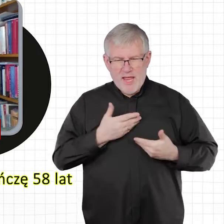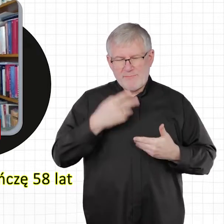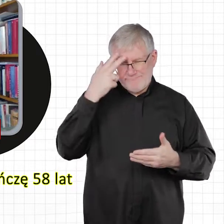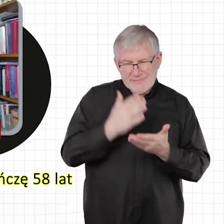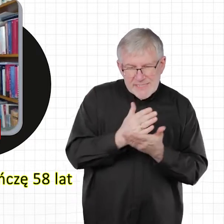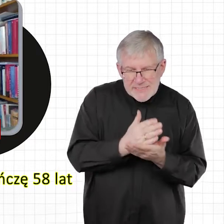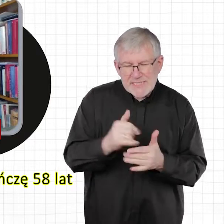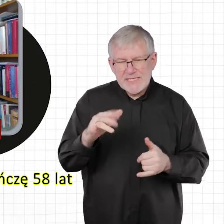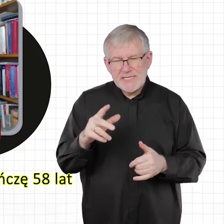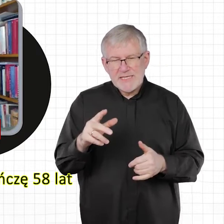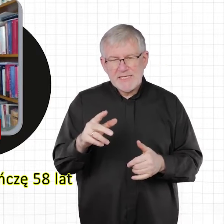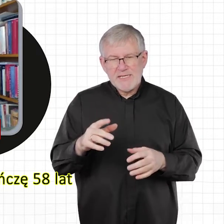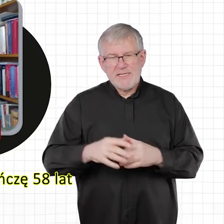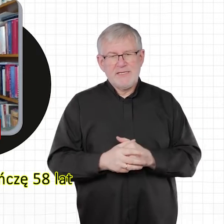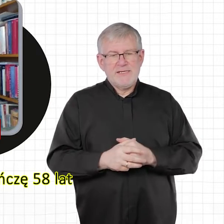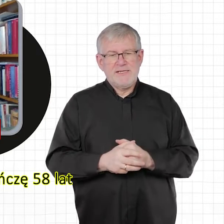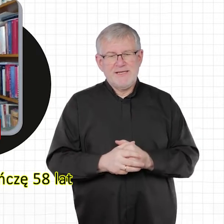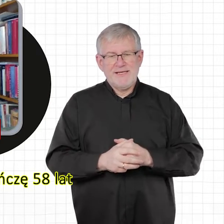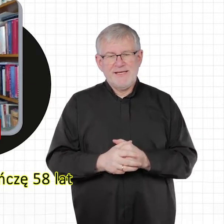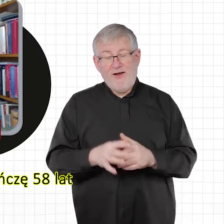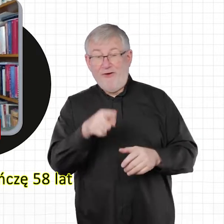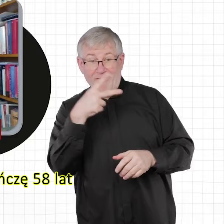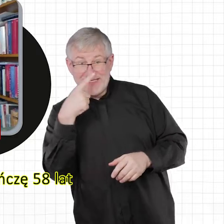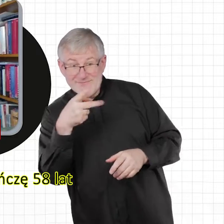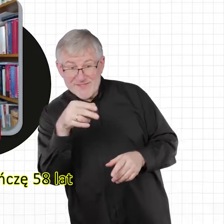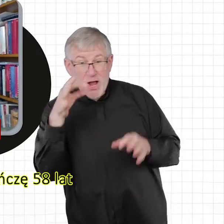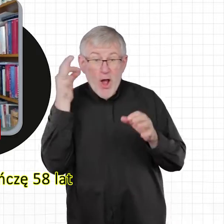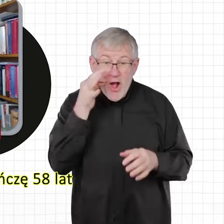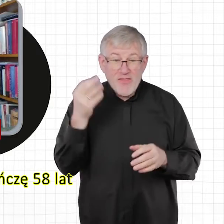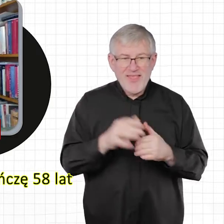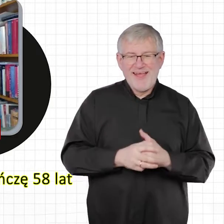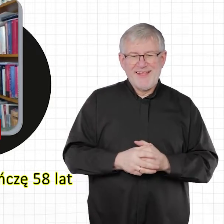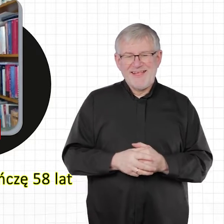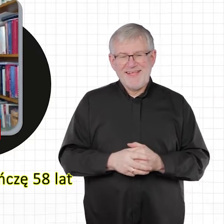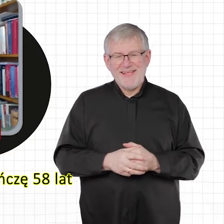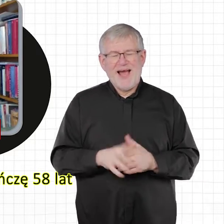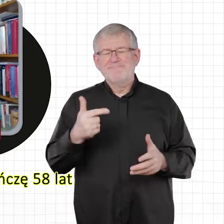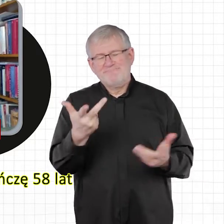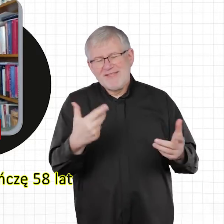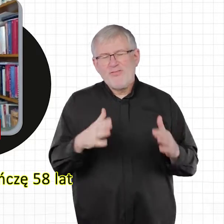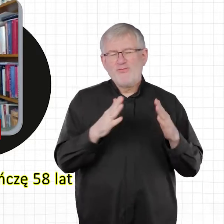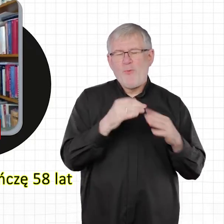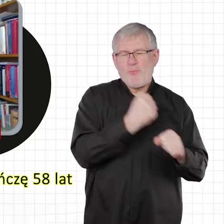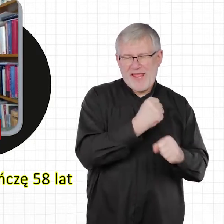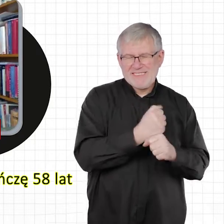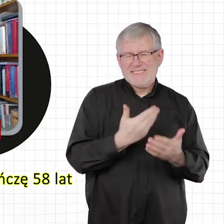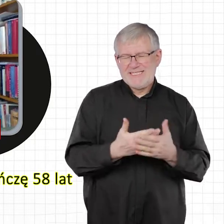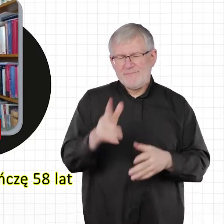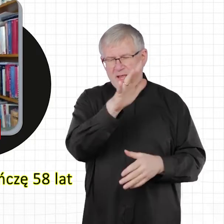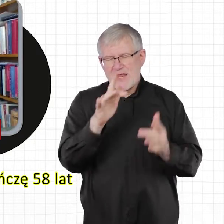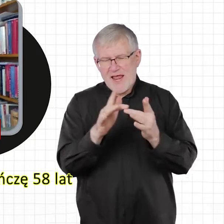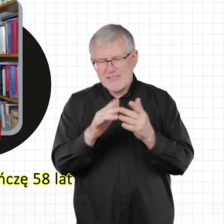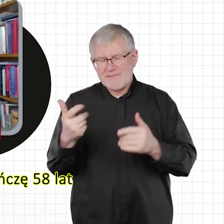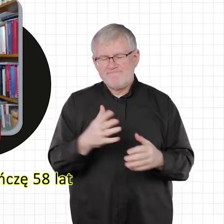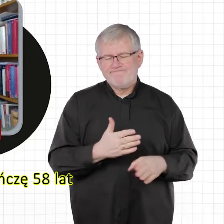Well, if I just speak from a woman's perspective, who's kind of getting close to 60, well, I'll be 58